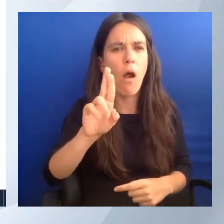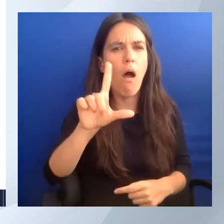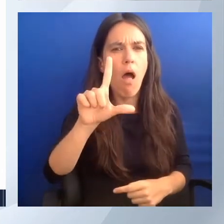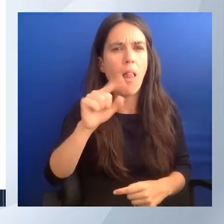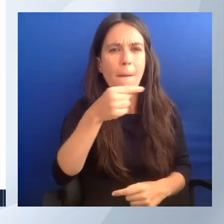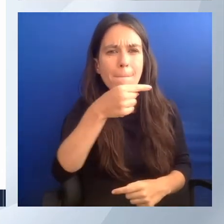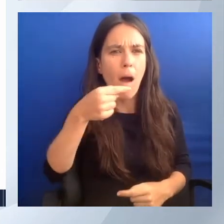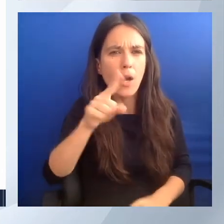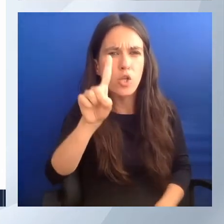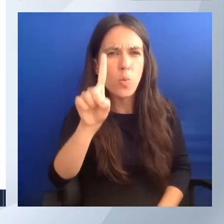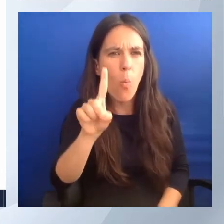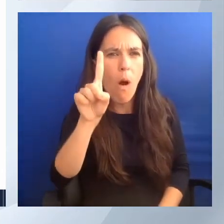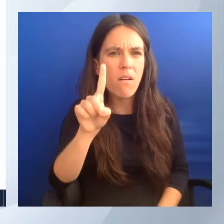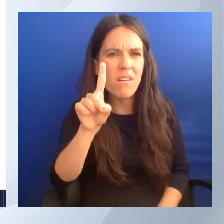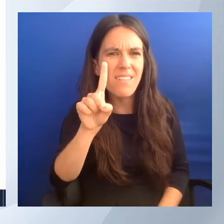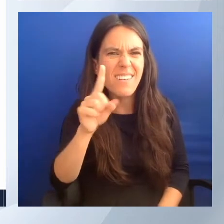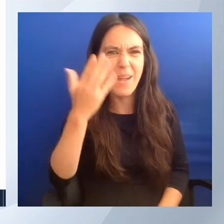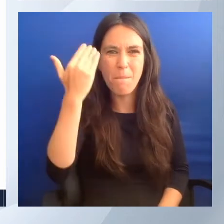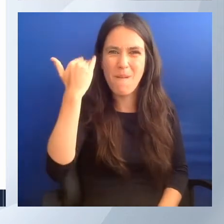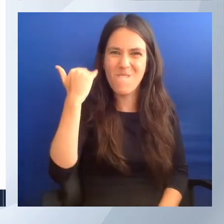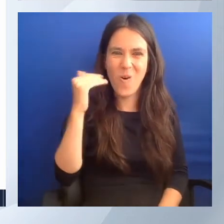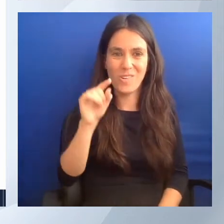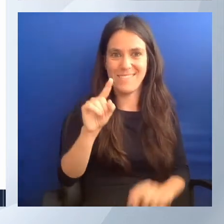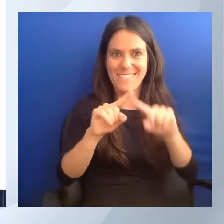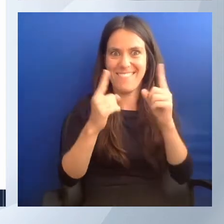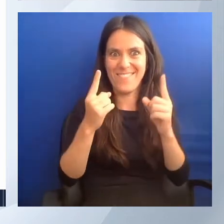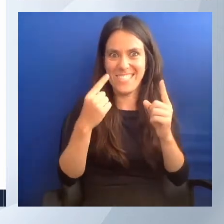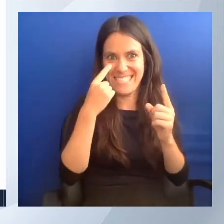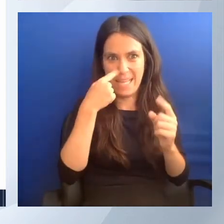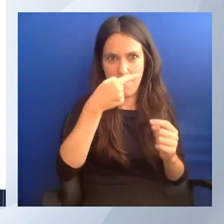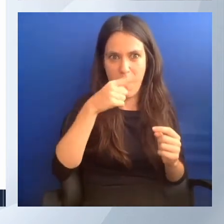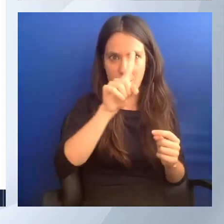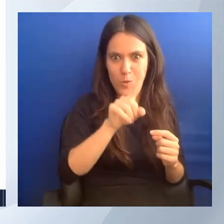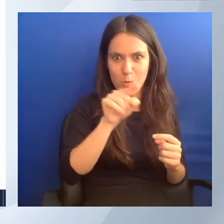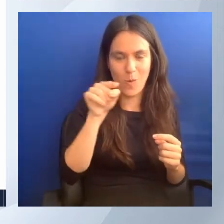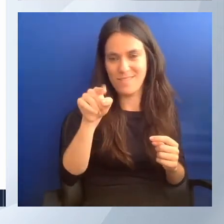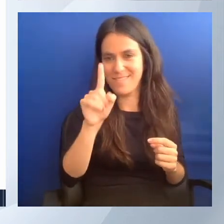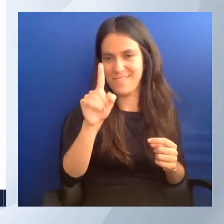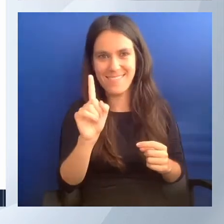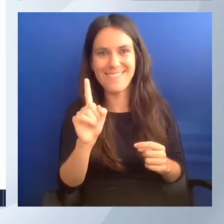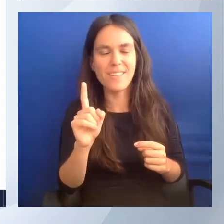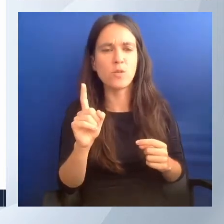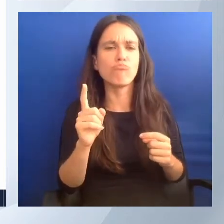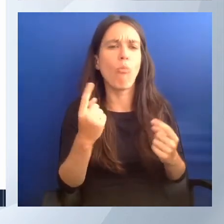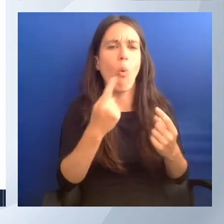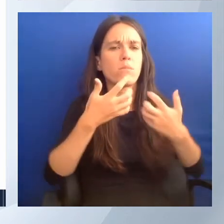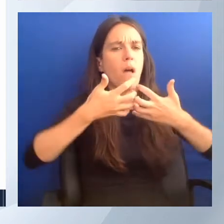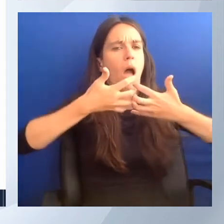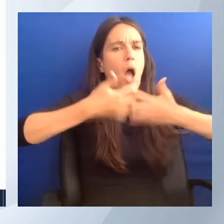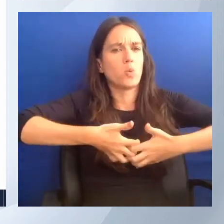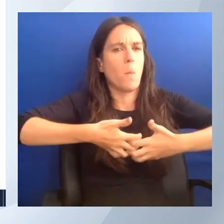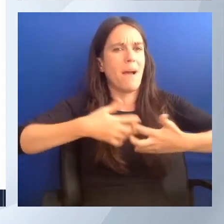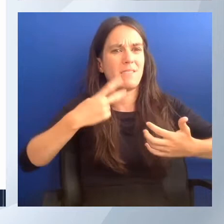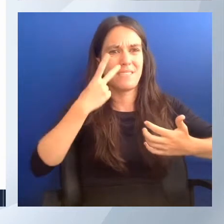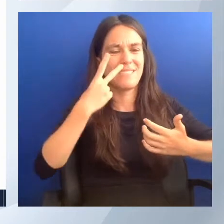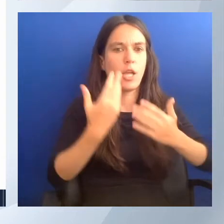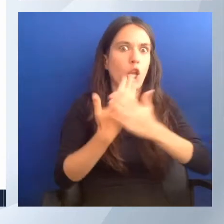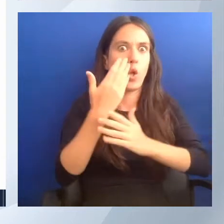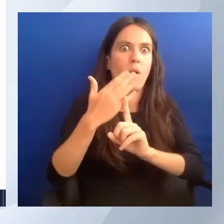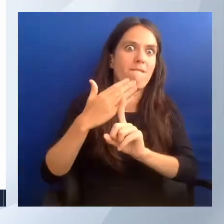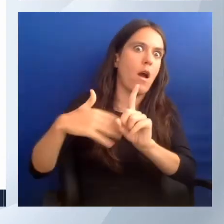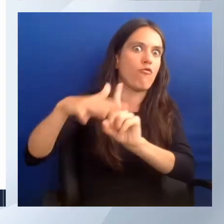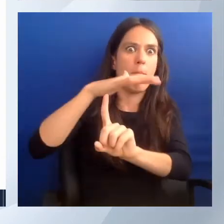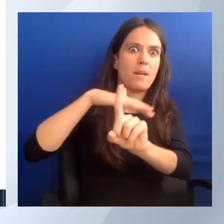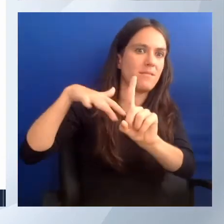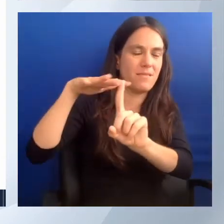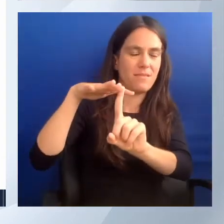-1 compared to the default one. So as you can see, any pull request automatically spins up a new environment for you